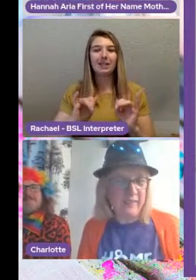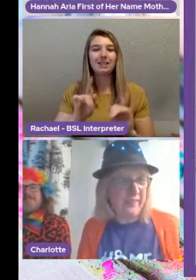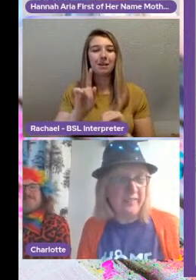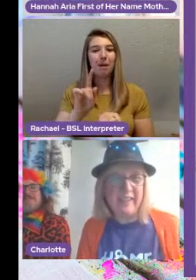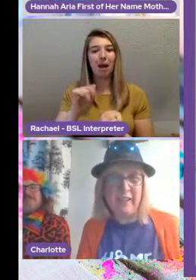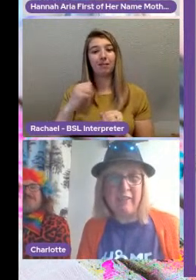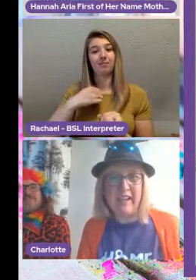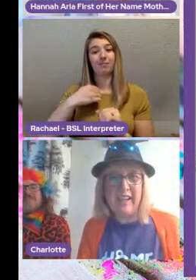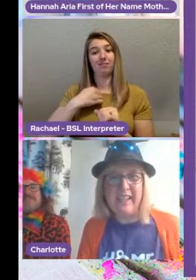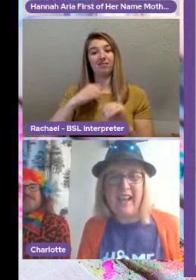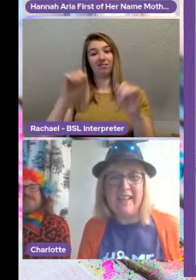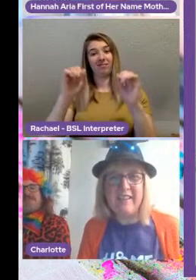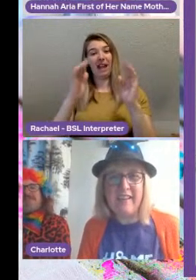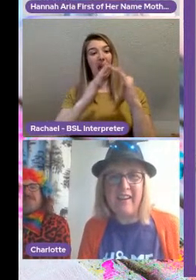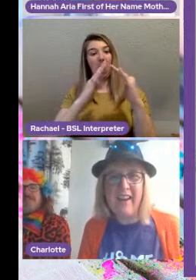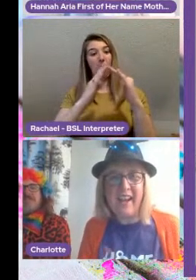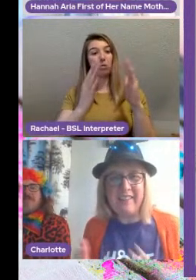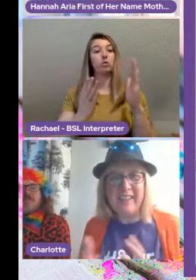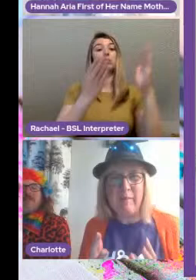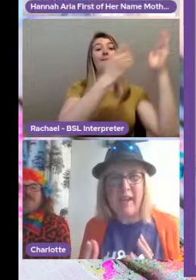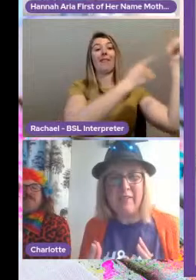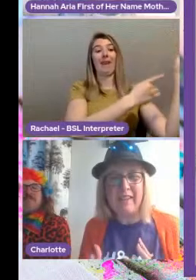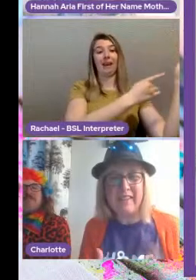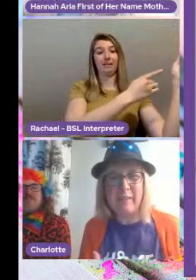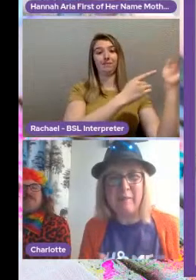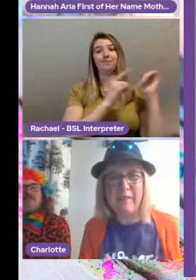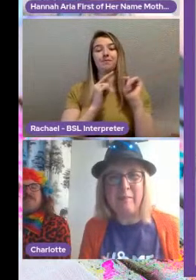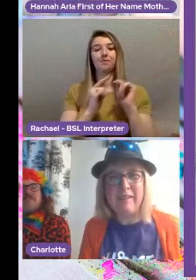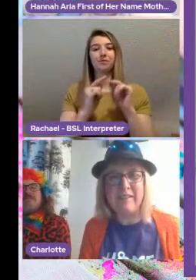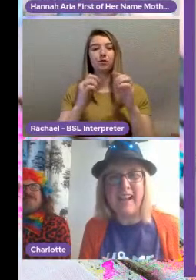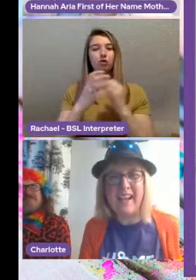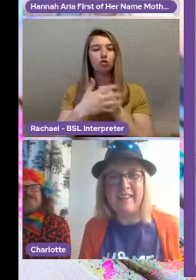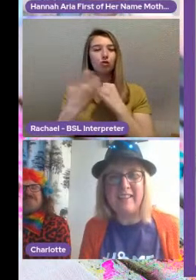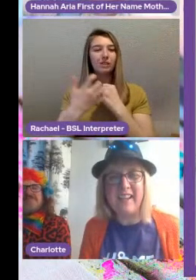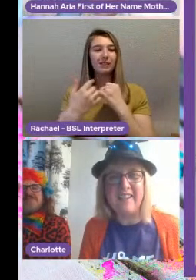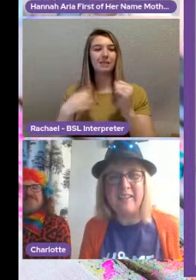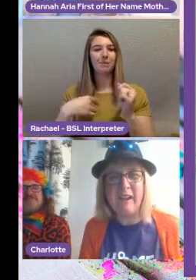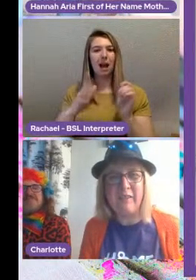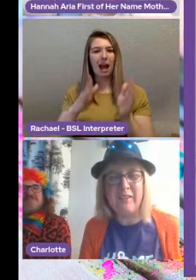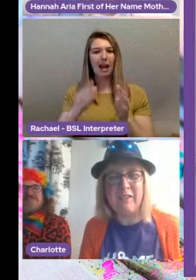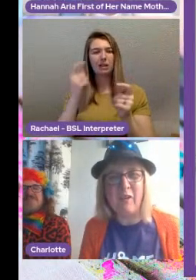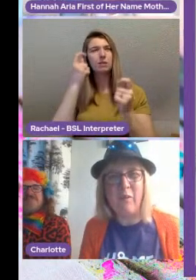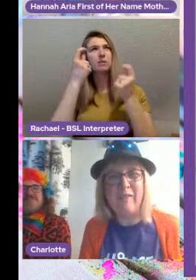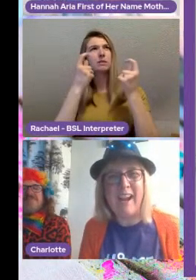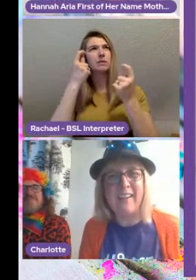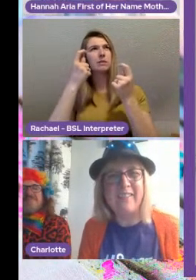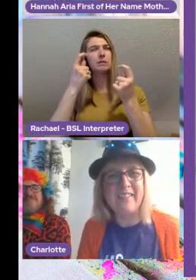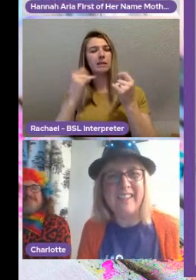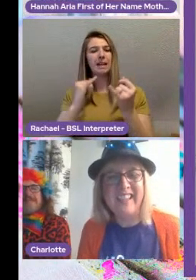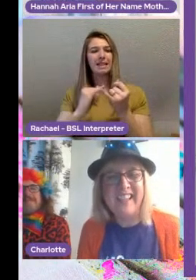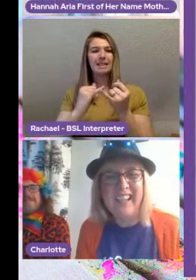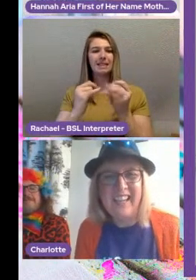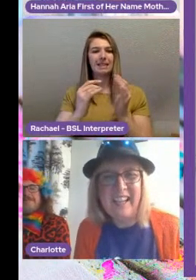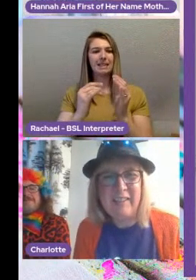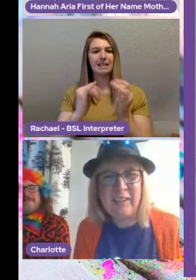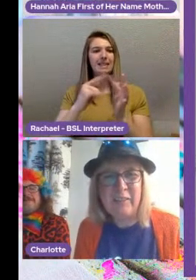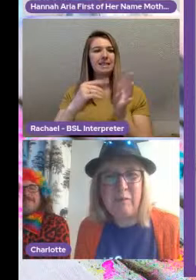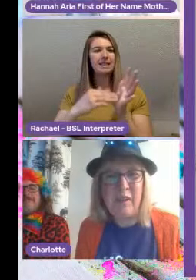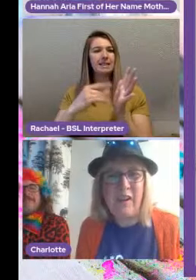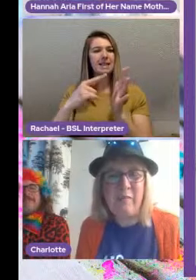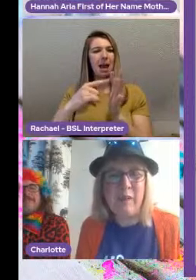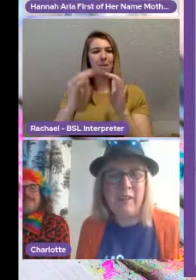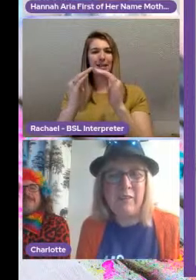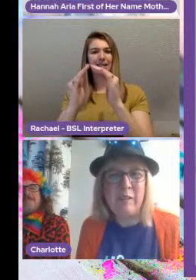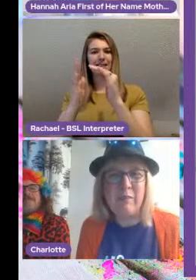my house in the green. And I had to get head around it because I'm in a semi-detached and you have to do it the wrong way around. And that took